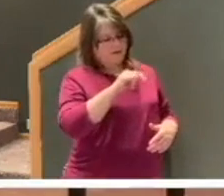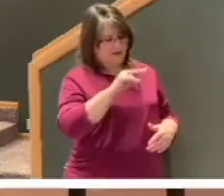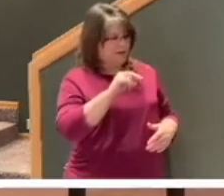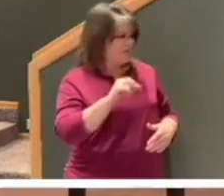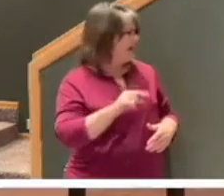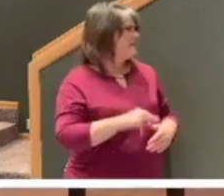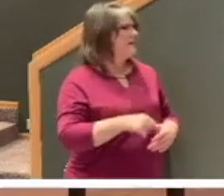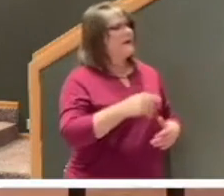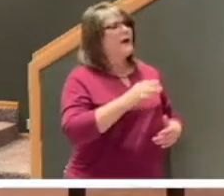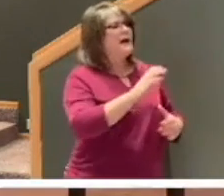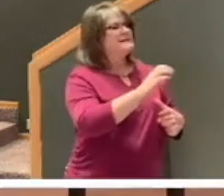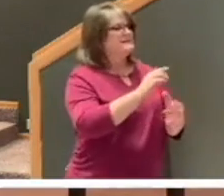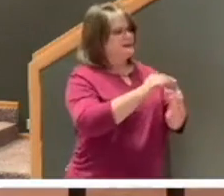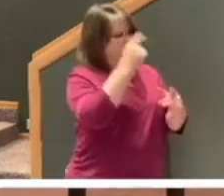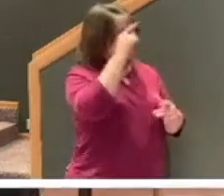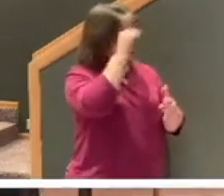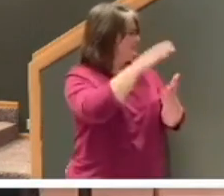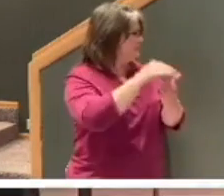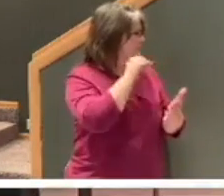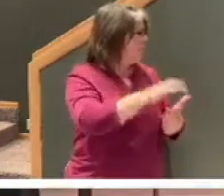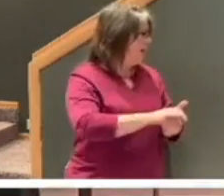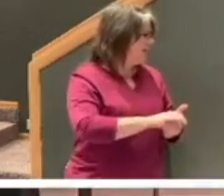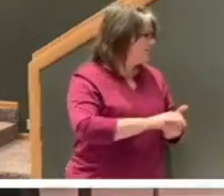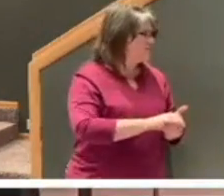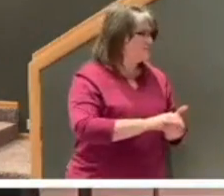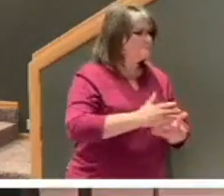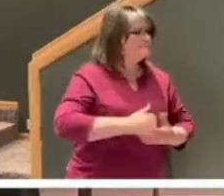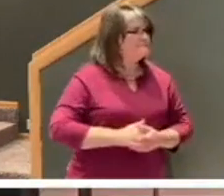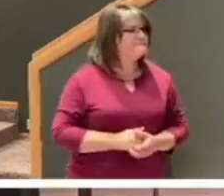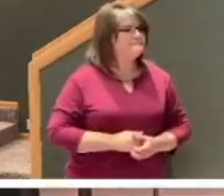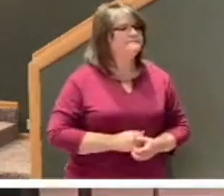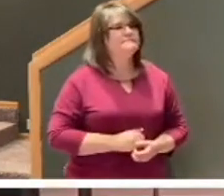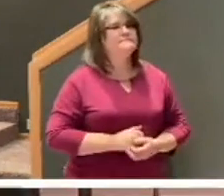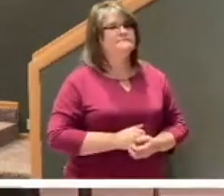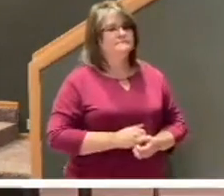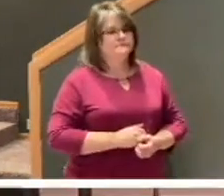our spouse, our husband or wife.